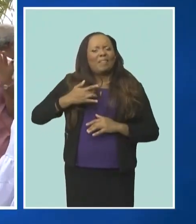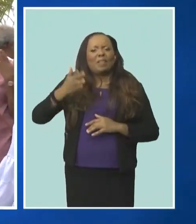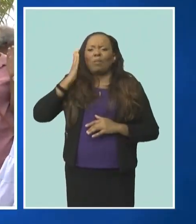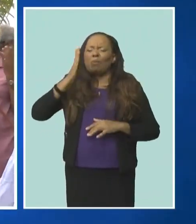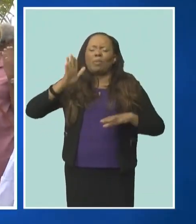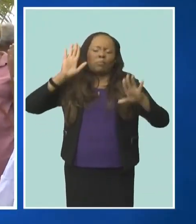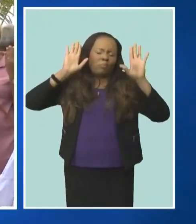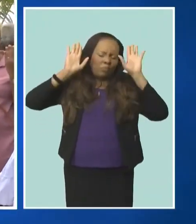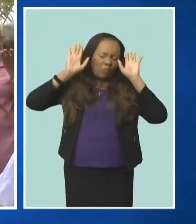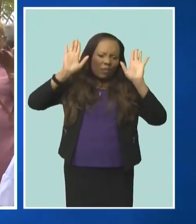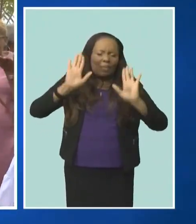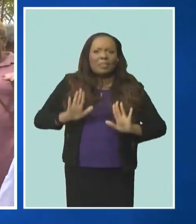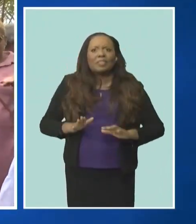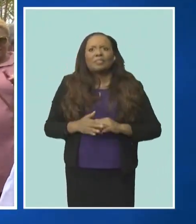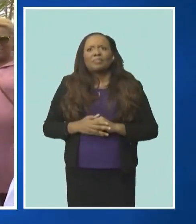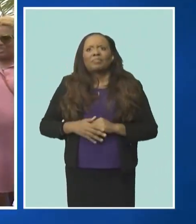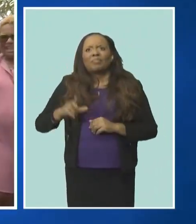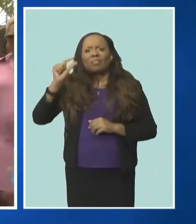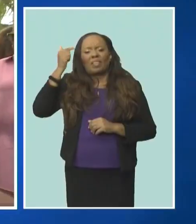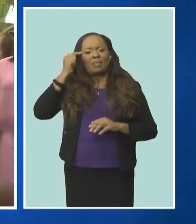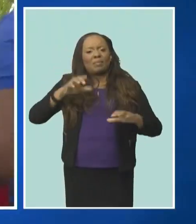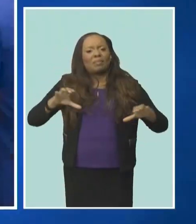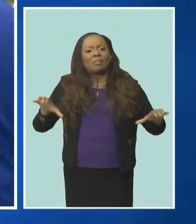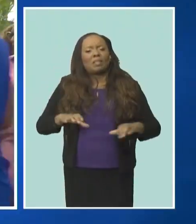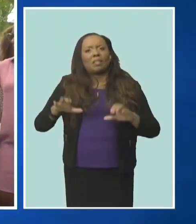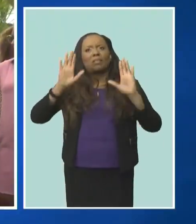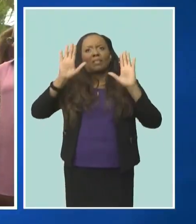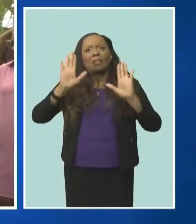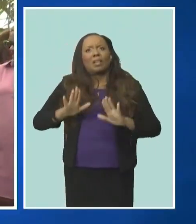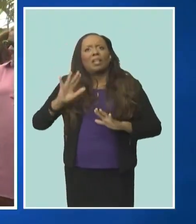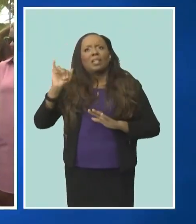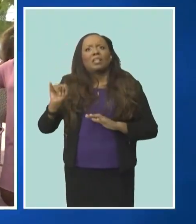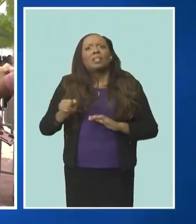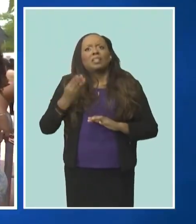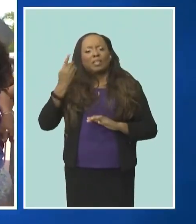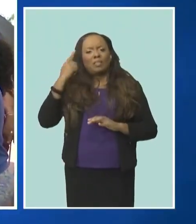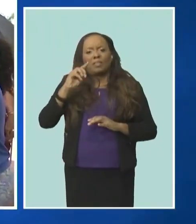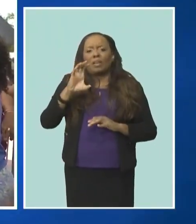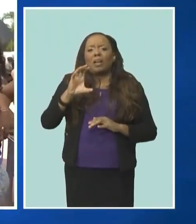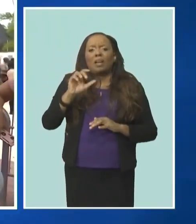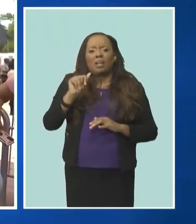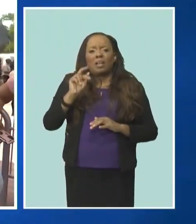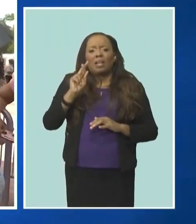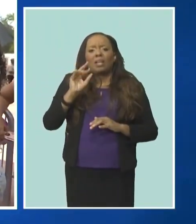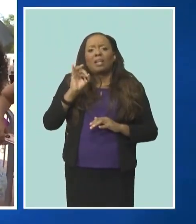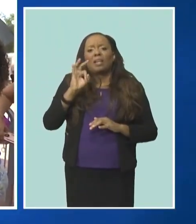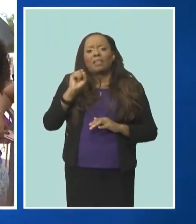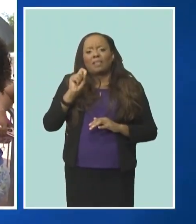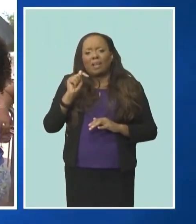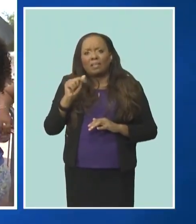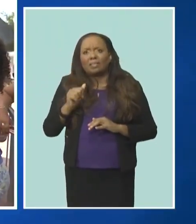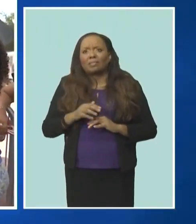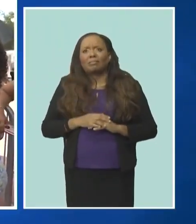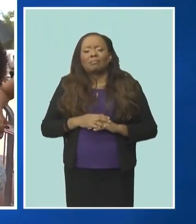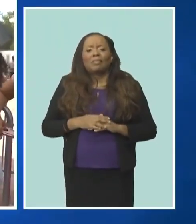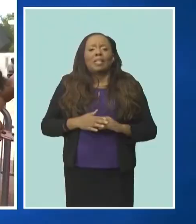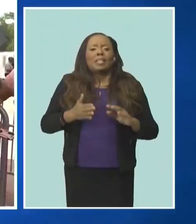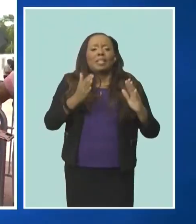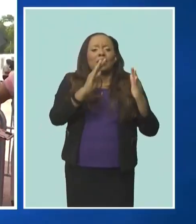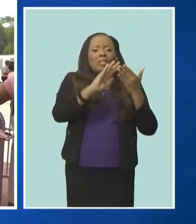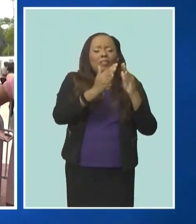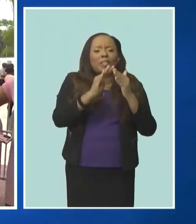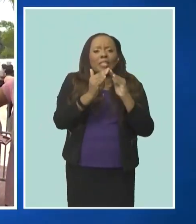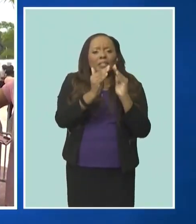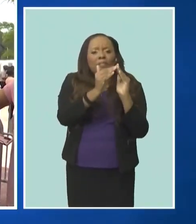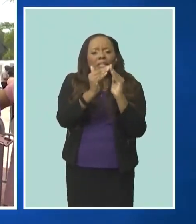really government have done a fantastic job as a whole on Carifesta. The village is exciting.